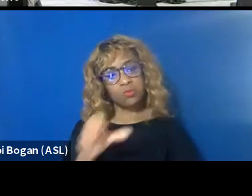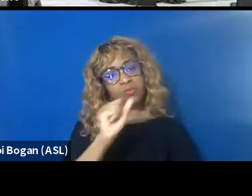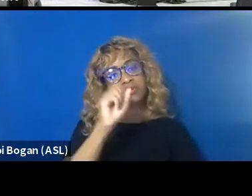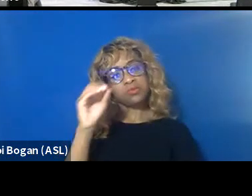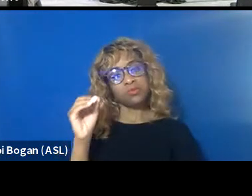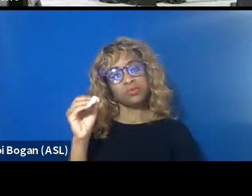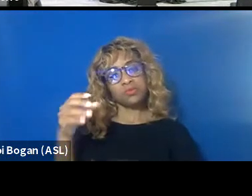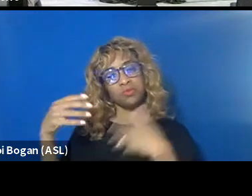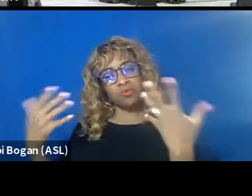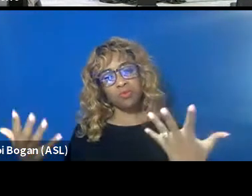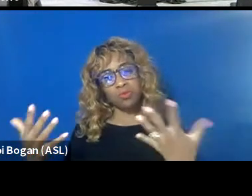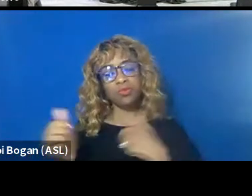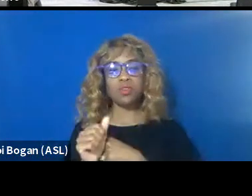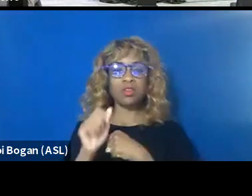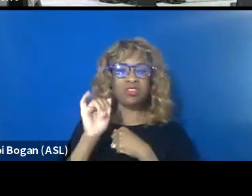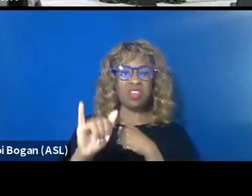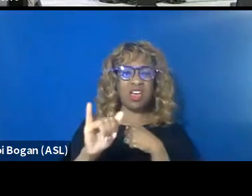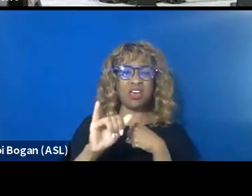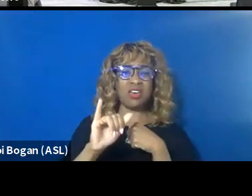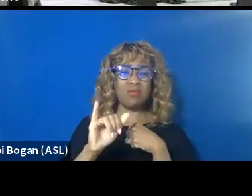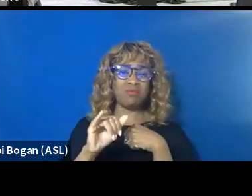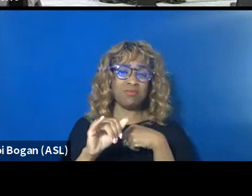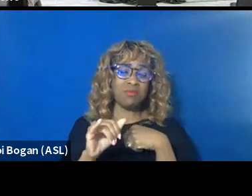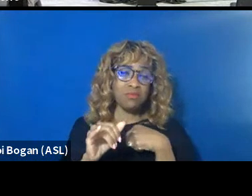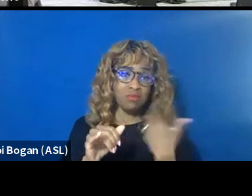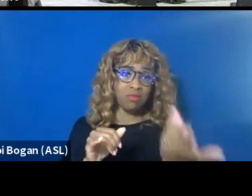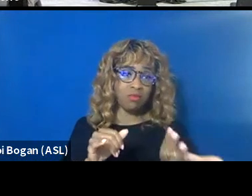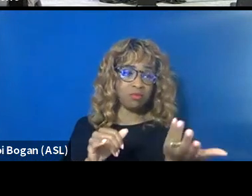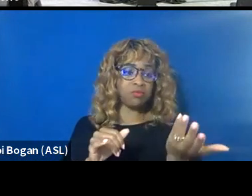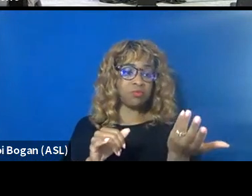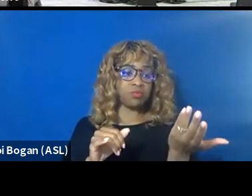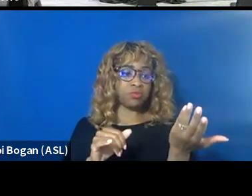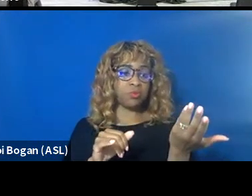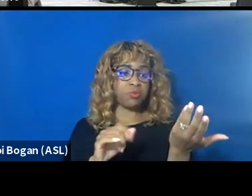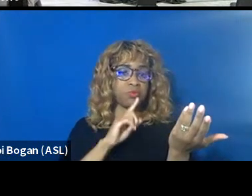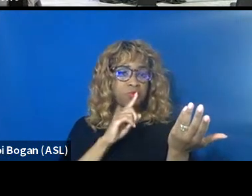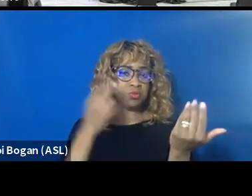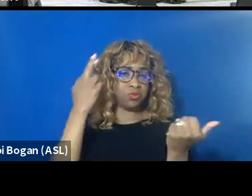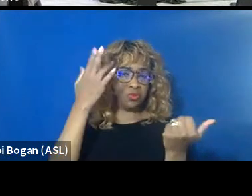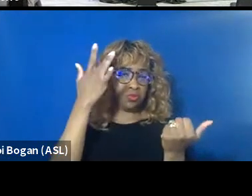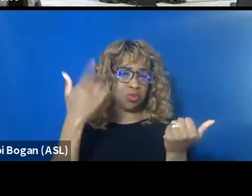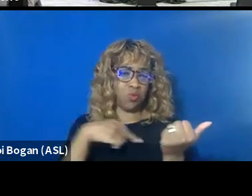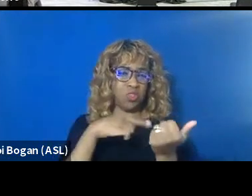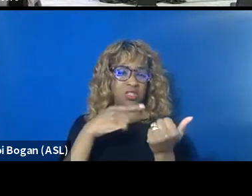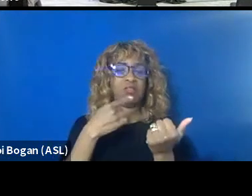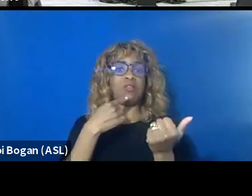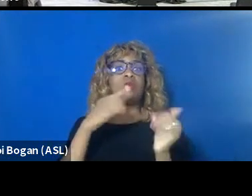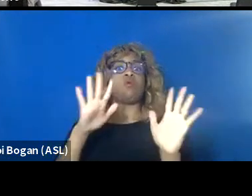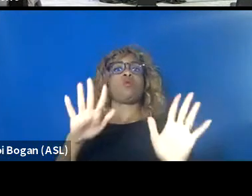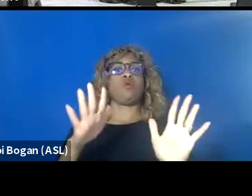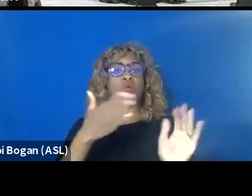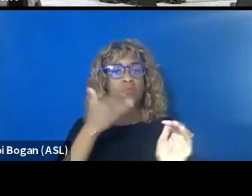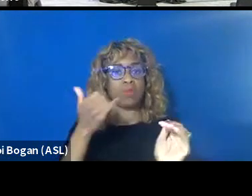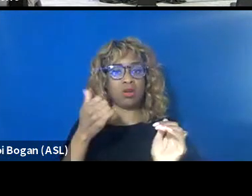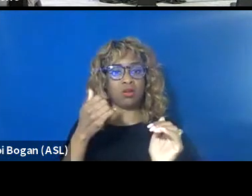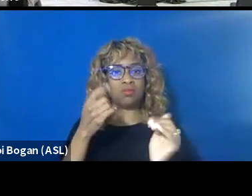So that's what really drove the issue of rediscussing it. And